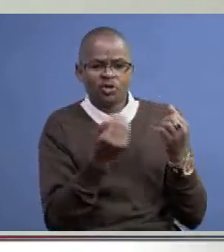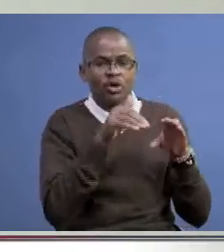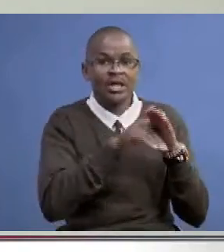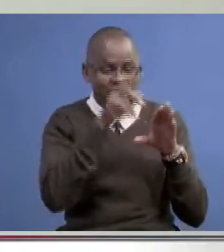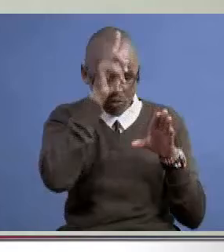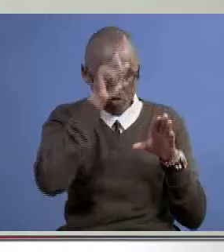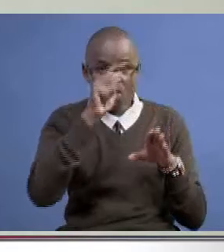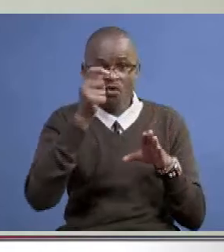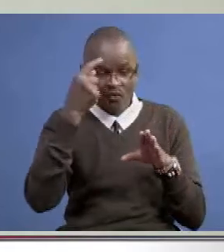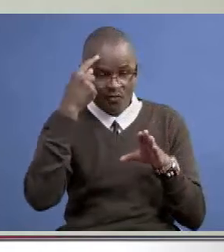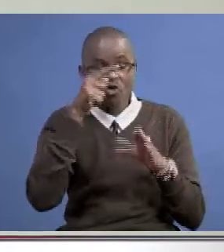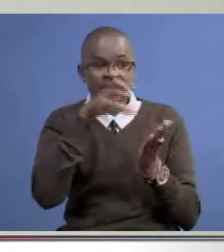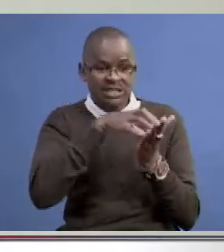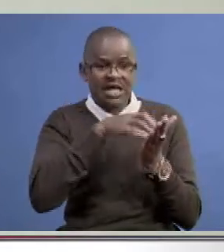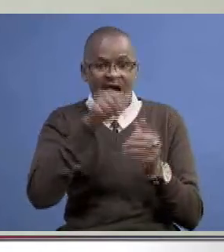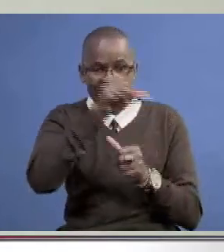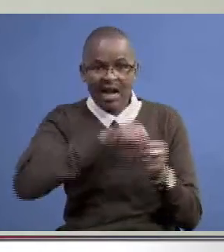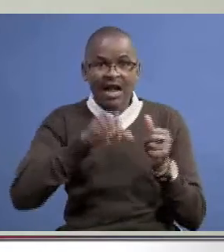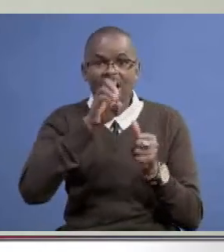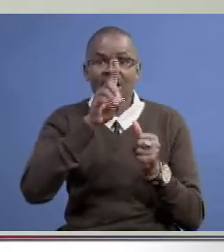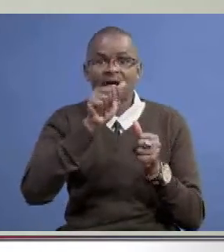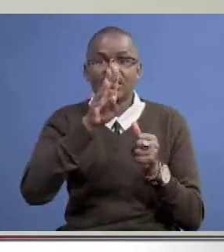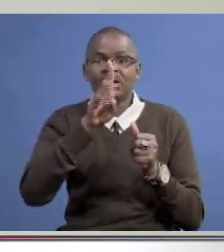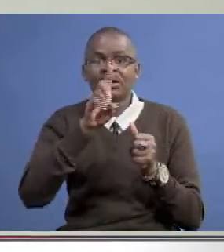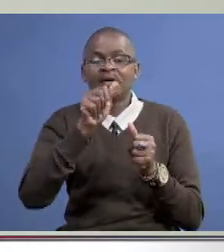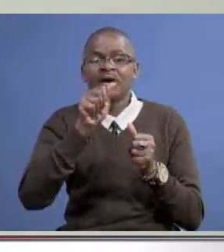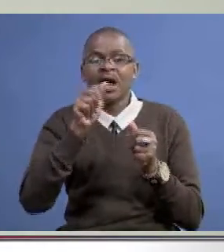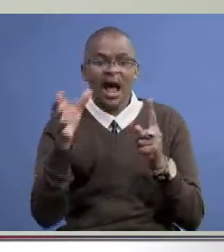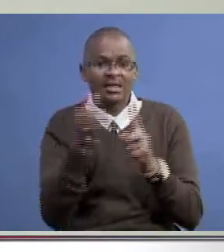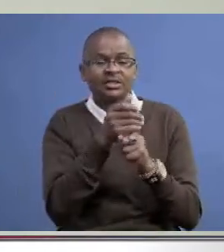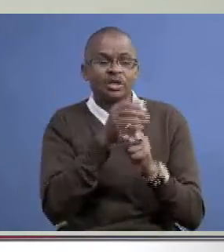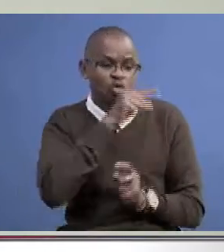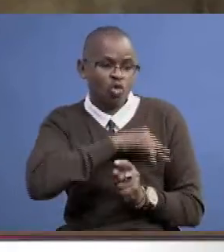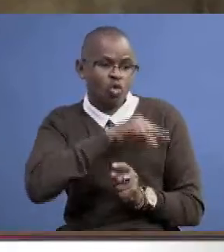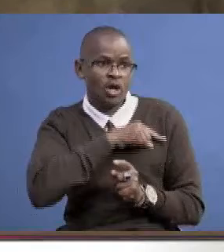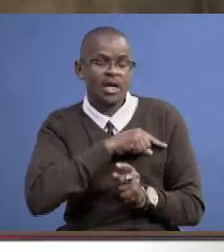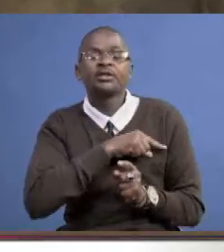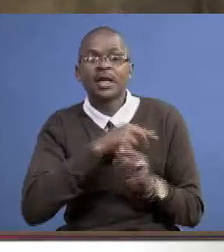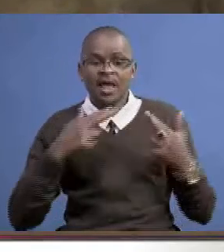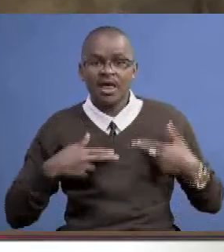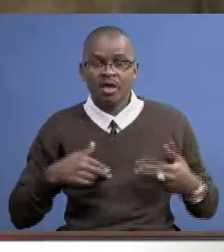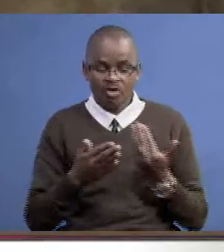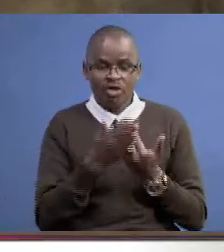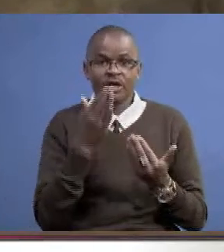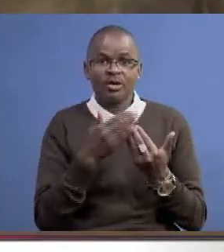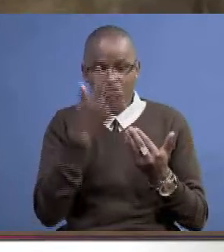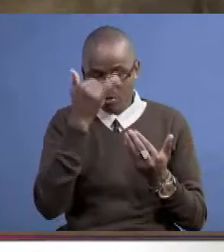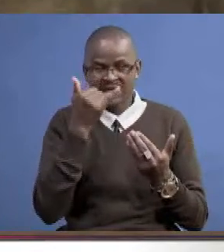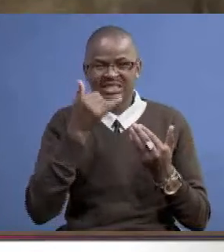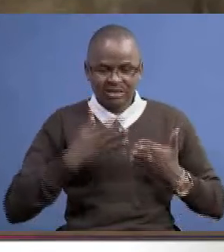rural Kenya. For his case and those around Dadaab, the lack of access to quality health care is worsened by persistent